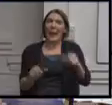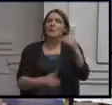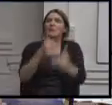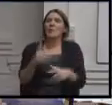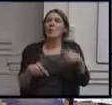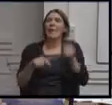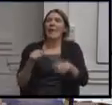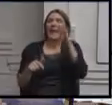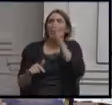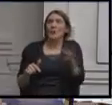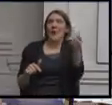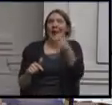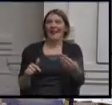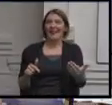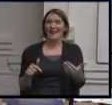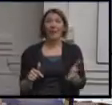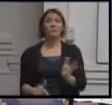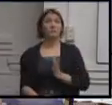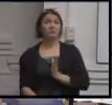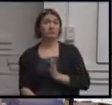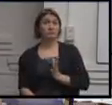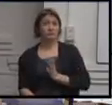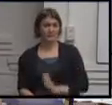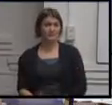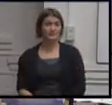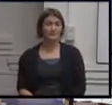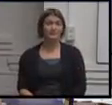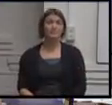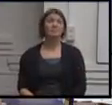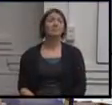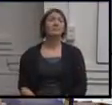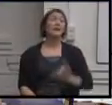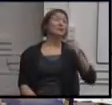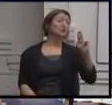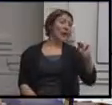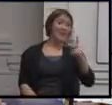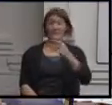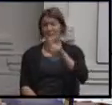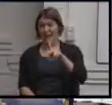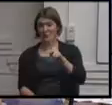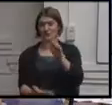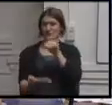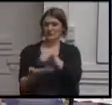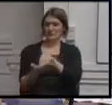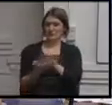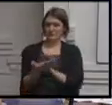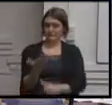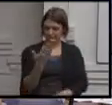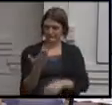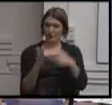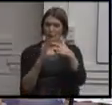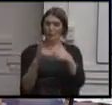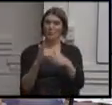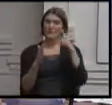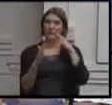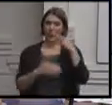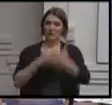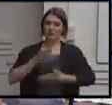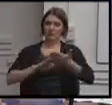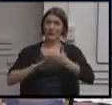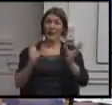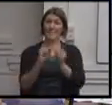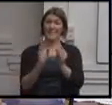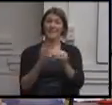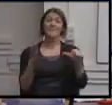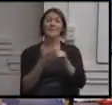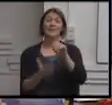not. And so Jan and Patrick included in our binders the rule of conduct, and this is